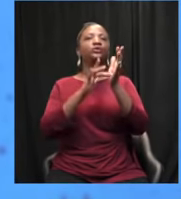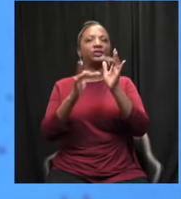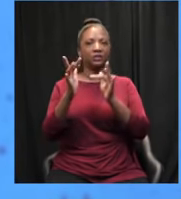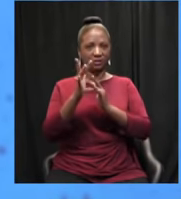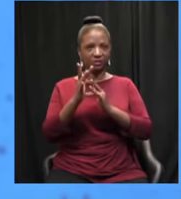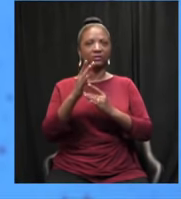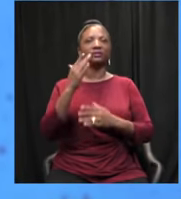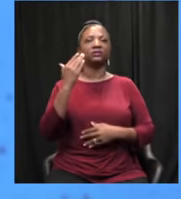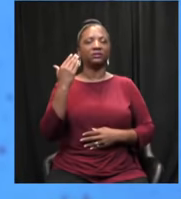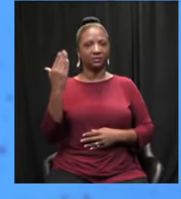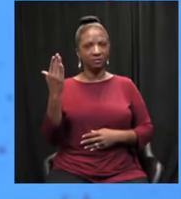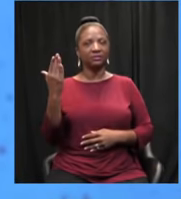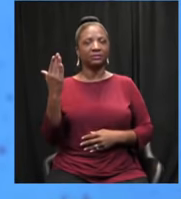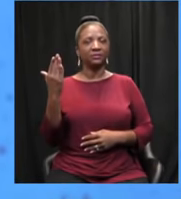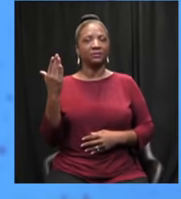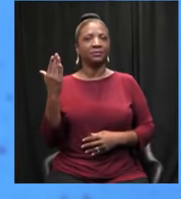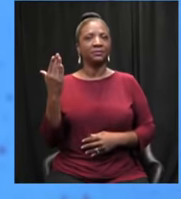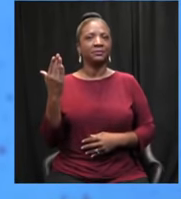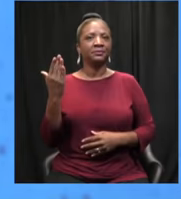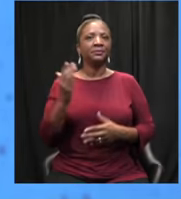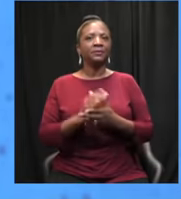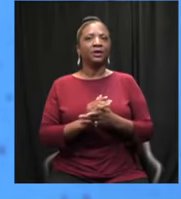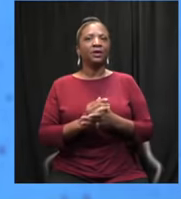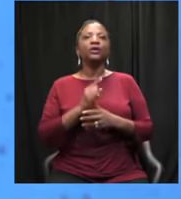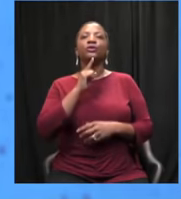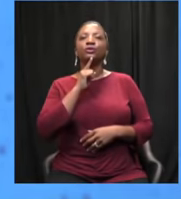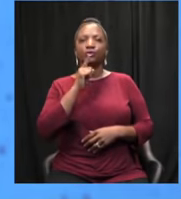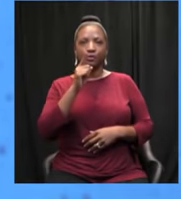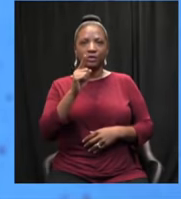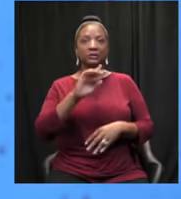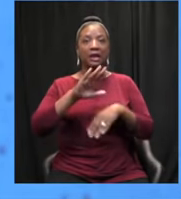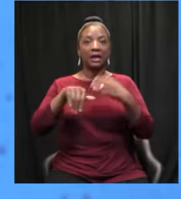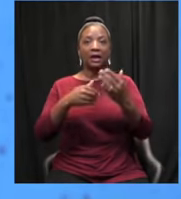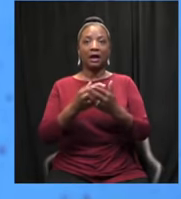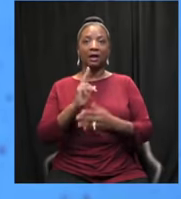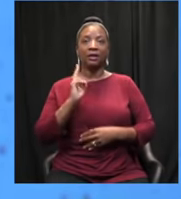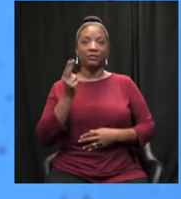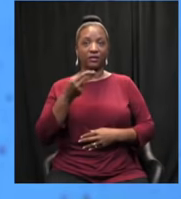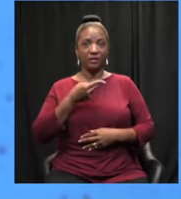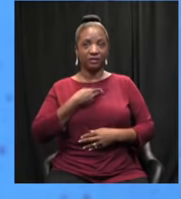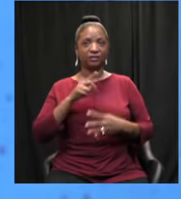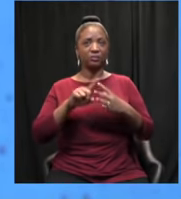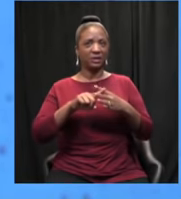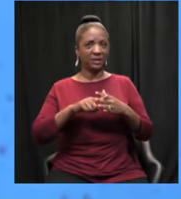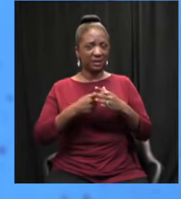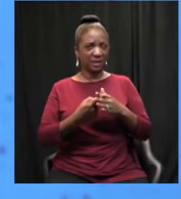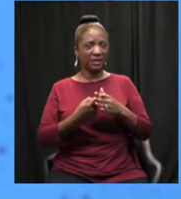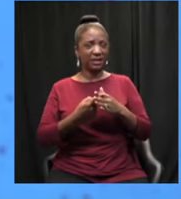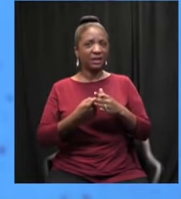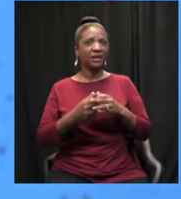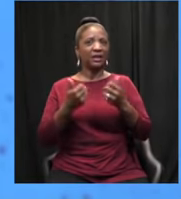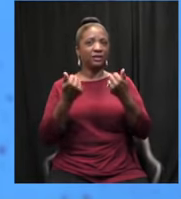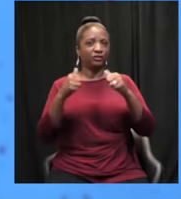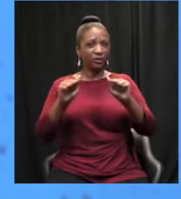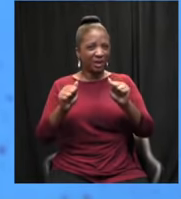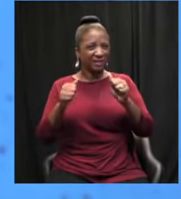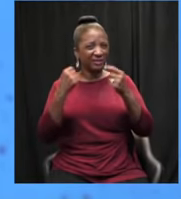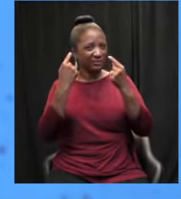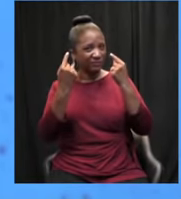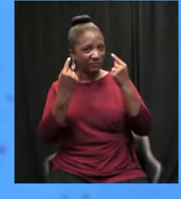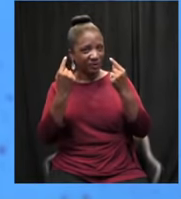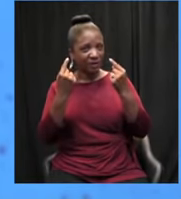everybody starts there. Truth of the matter is that all of us start in that very place, trying to figure out who Jesus